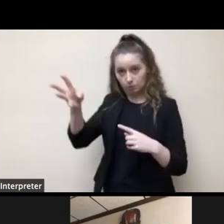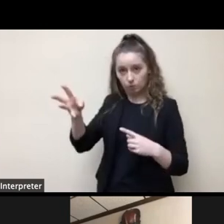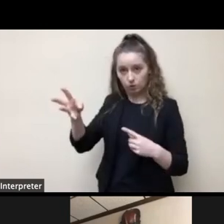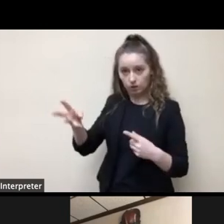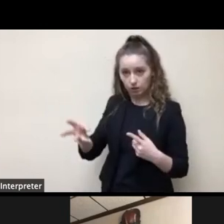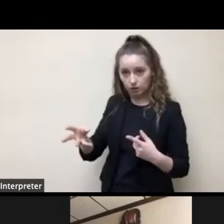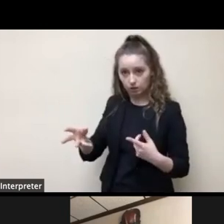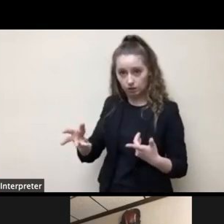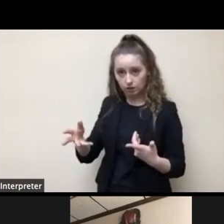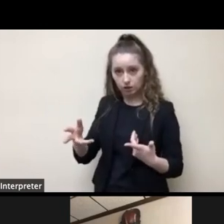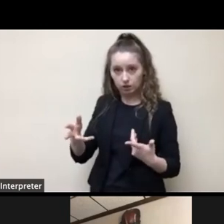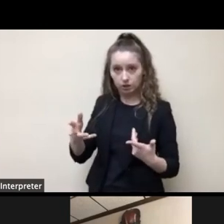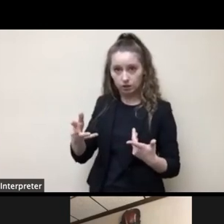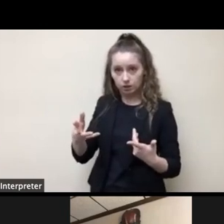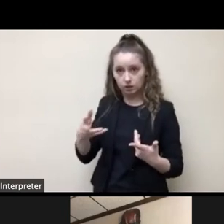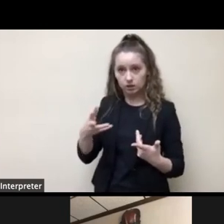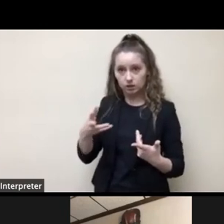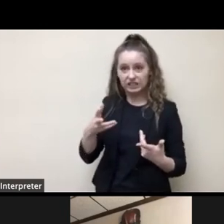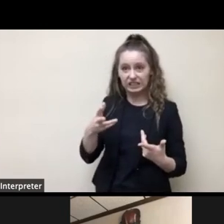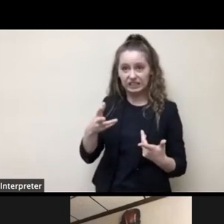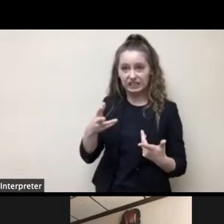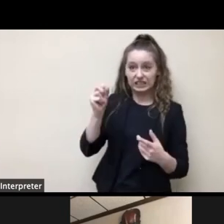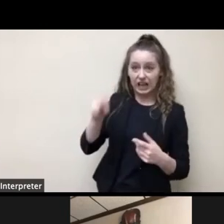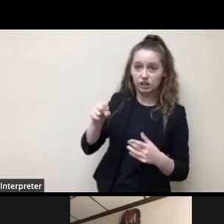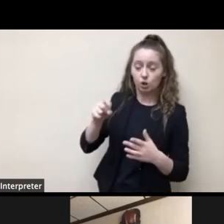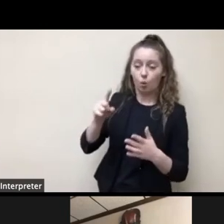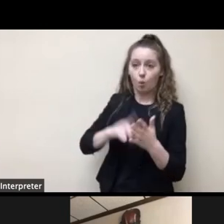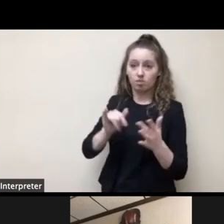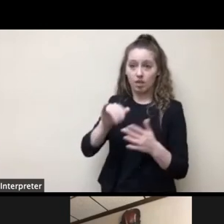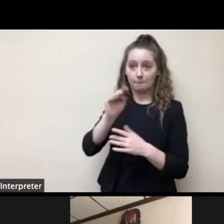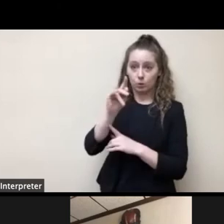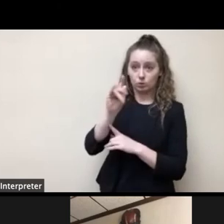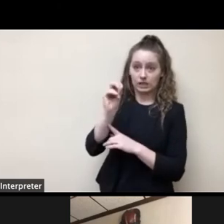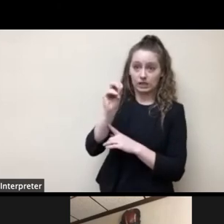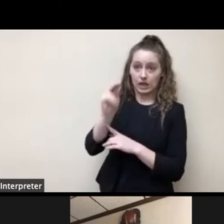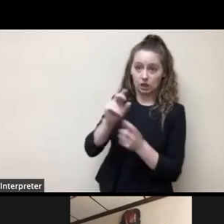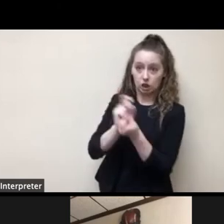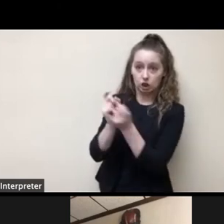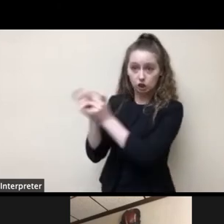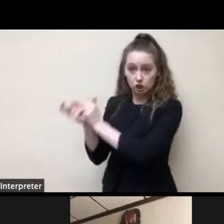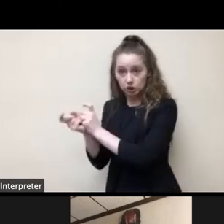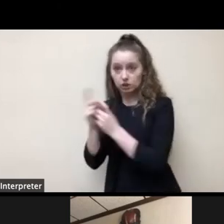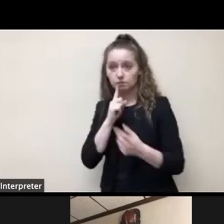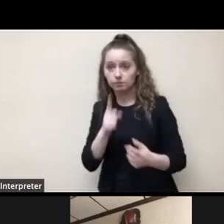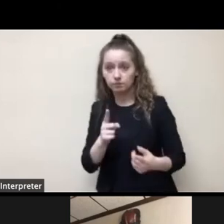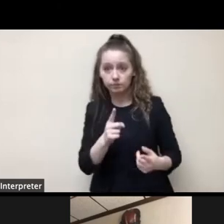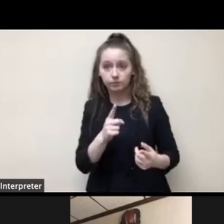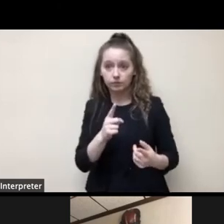educated guess as to what the mutations are based upon some of the early, you know,